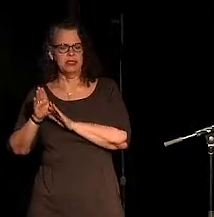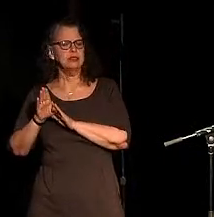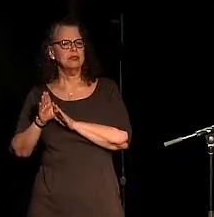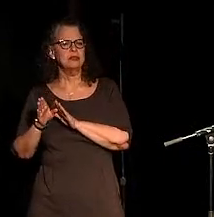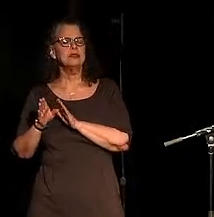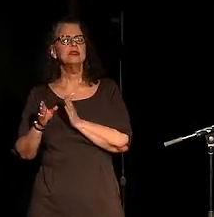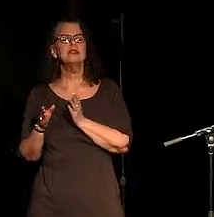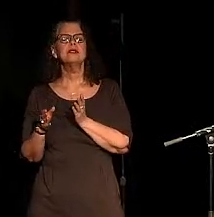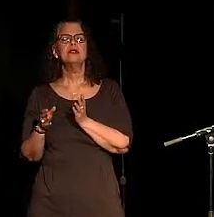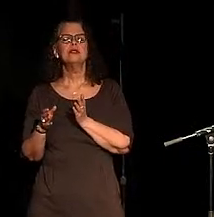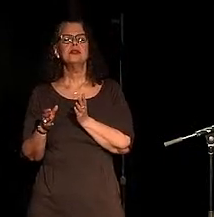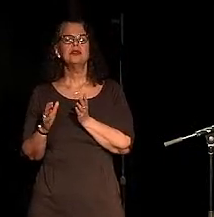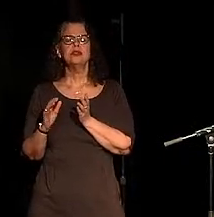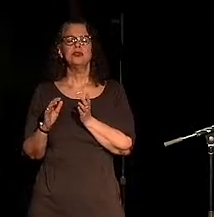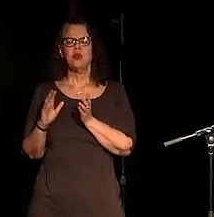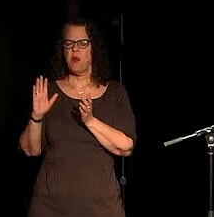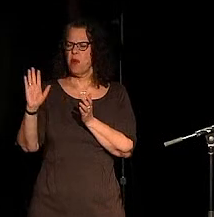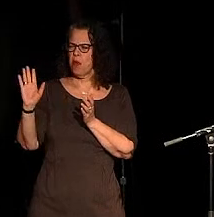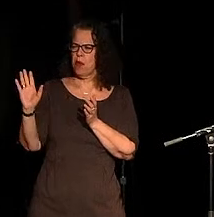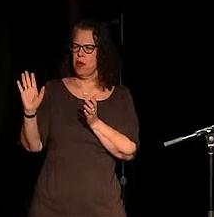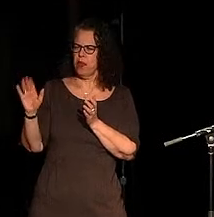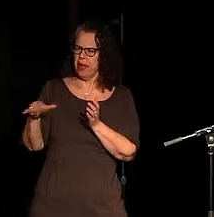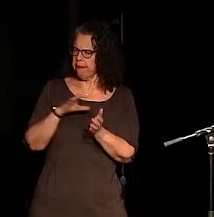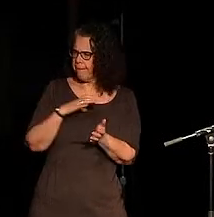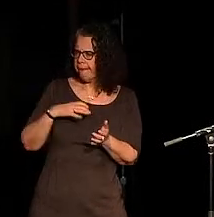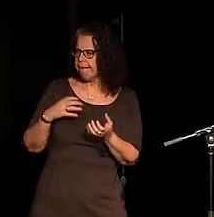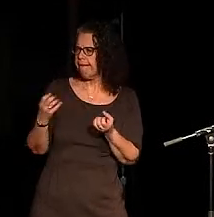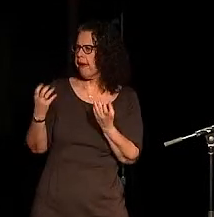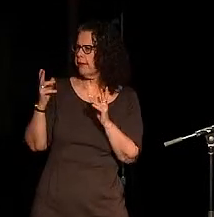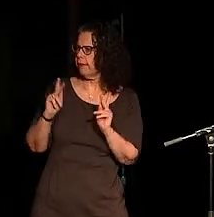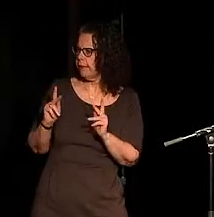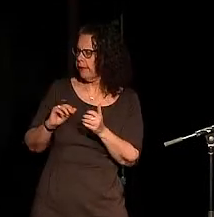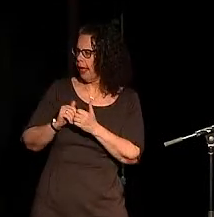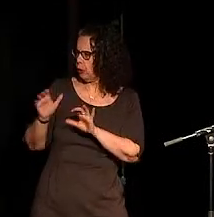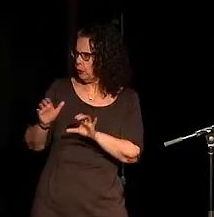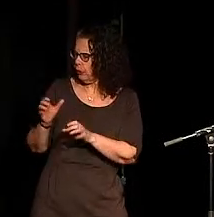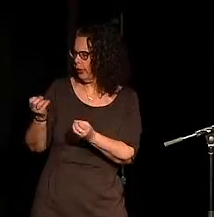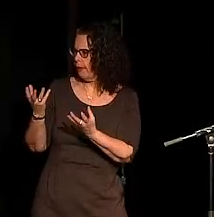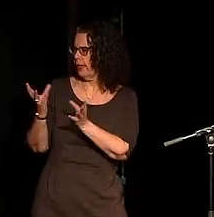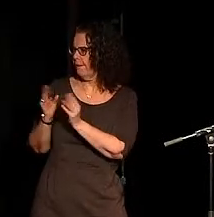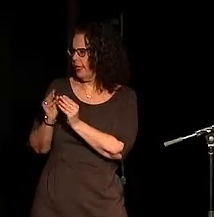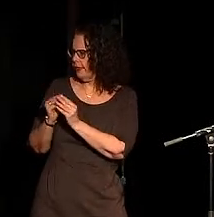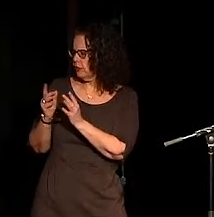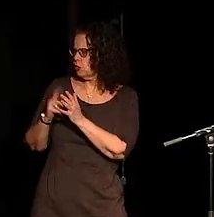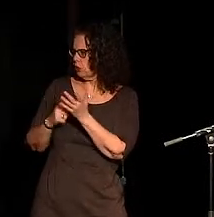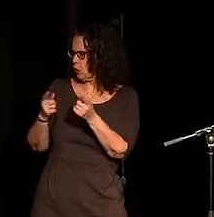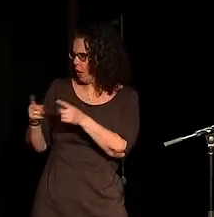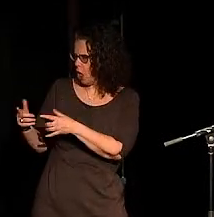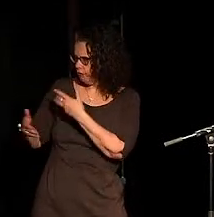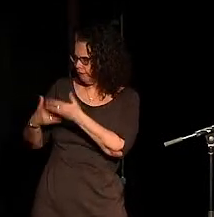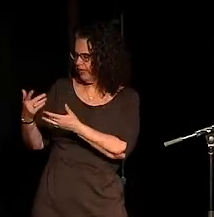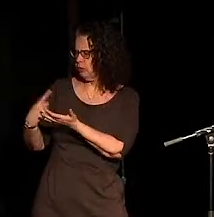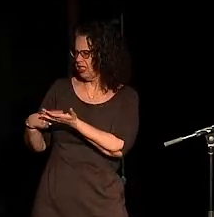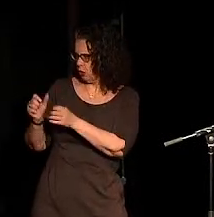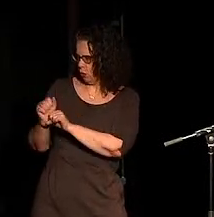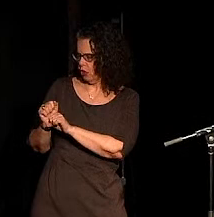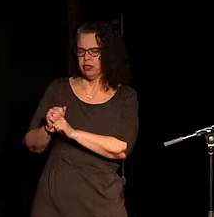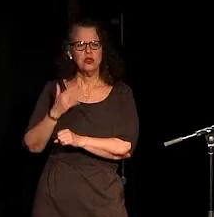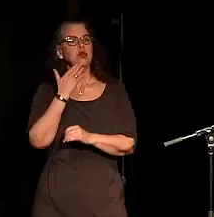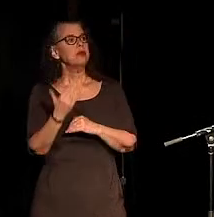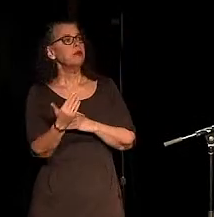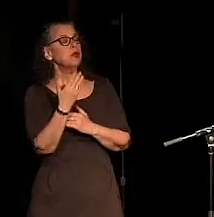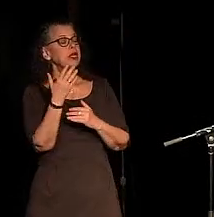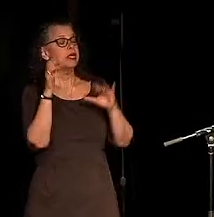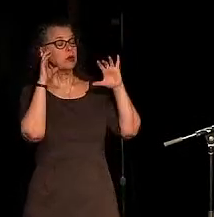with how's the committee? How many people? You know, how many meetings? What's going on with the committee? And then we'll talk a little more about the work. Good morning,